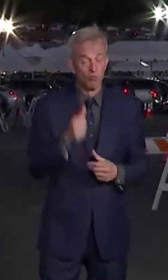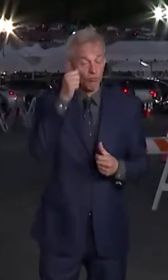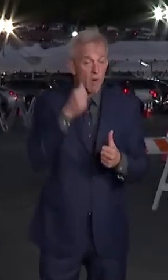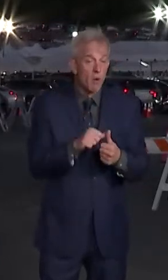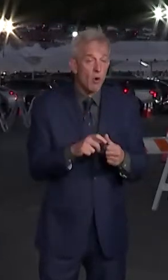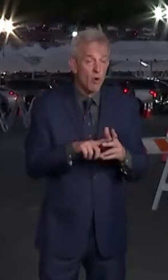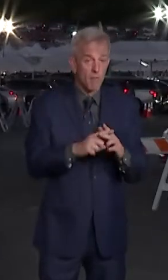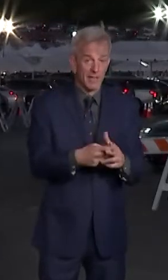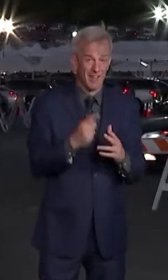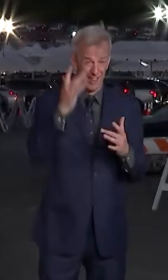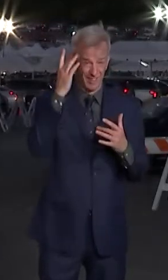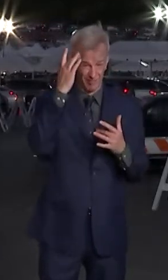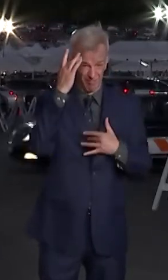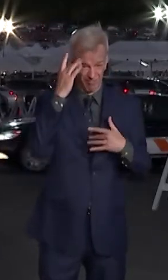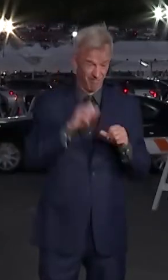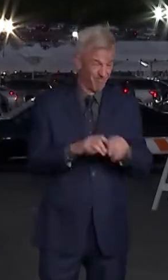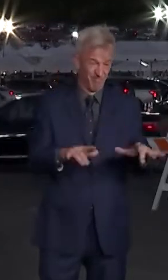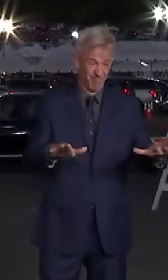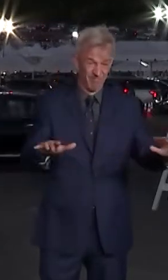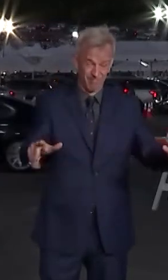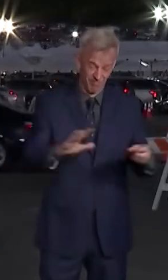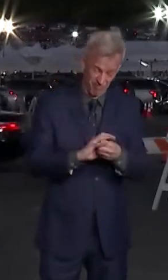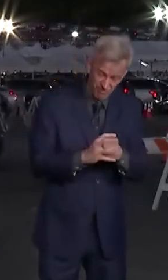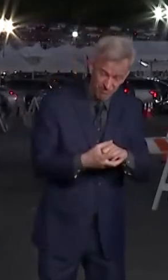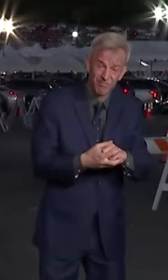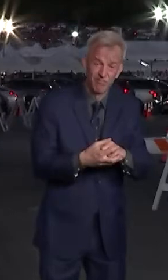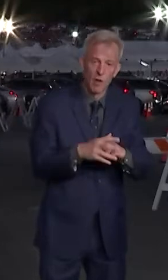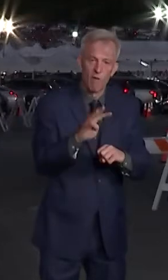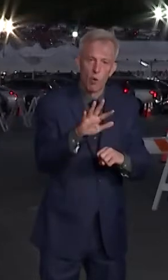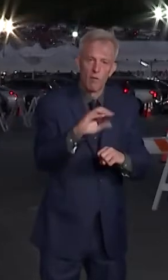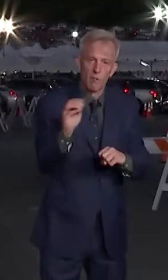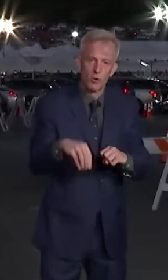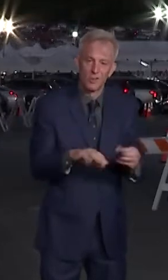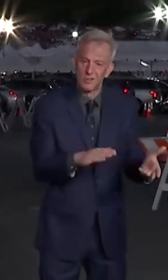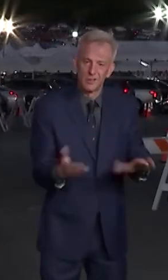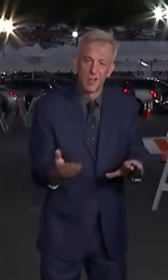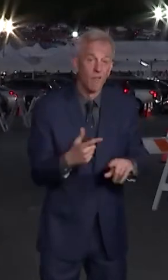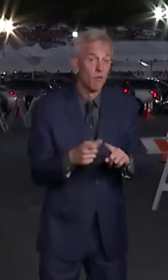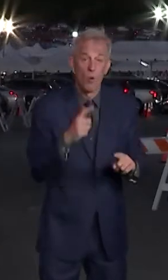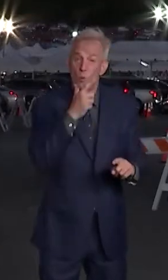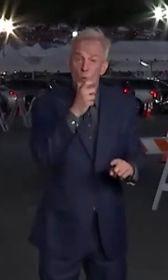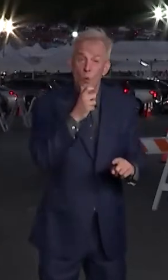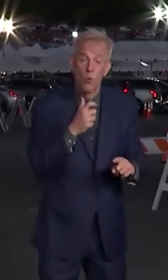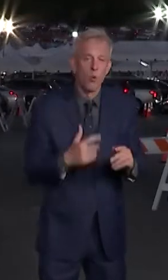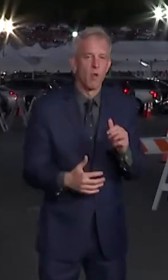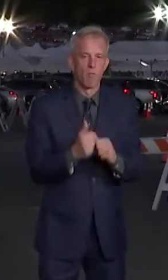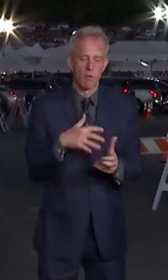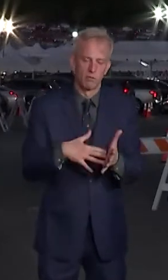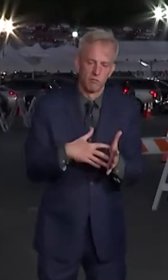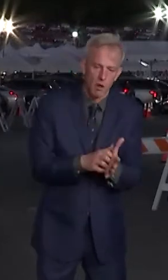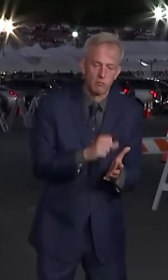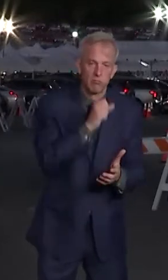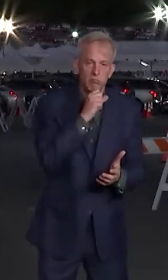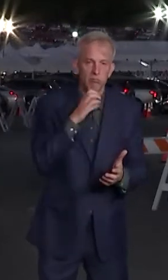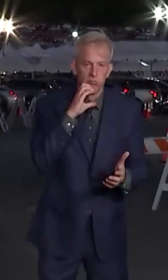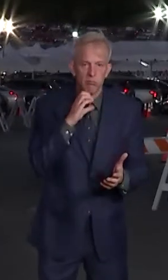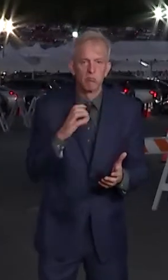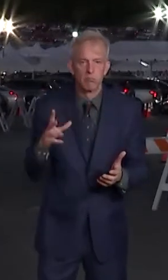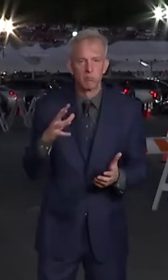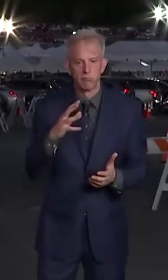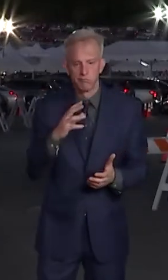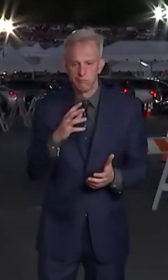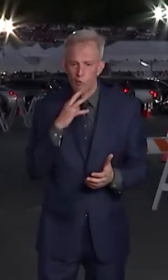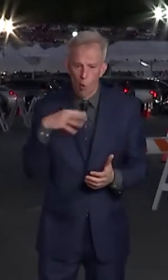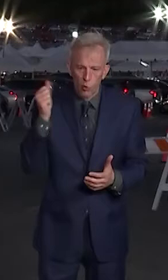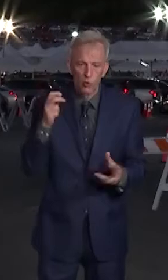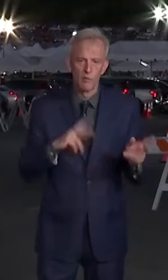this pandemic, 45% of our deaths came from those most vulnerable seniors, loved members of our families